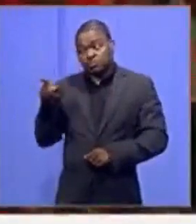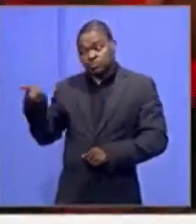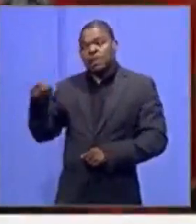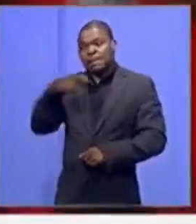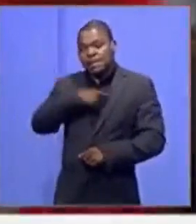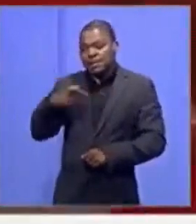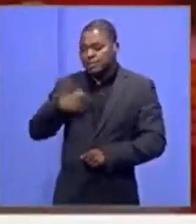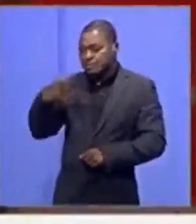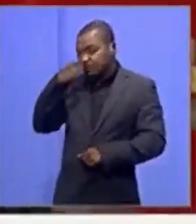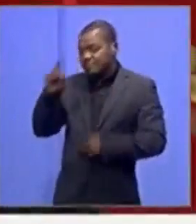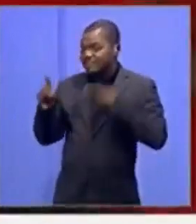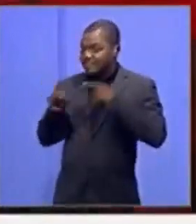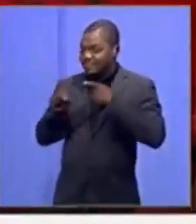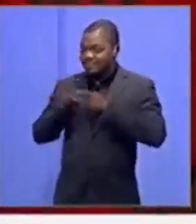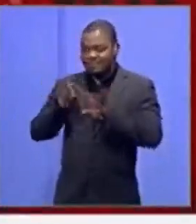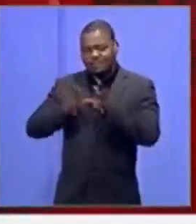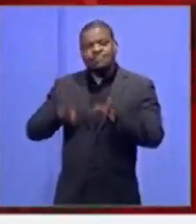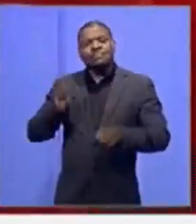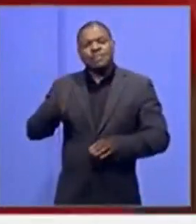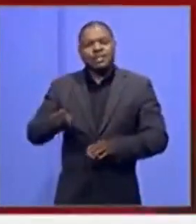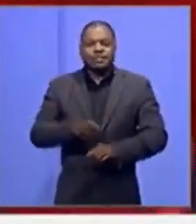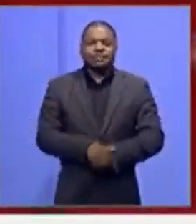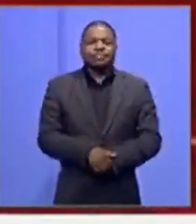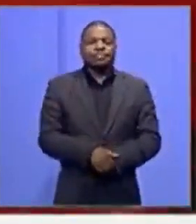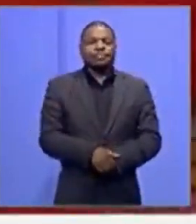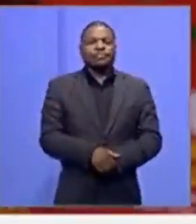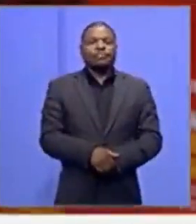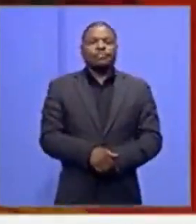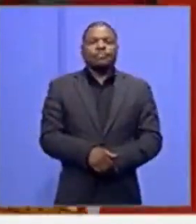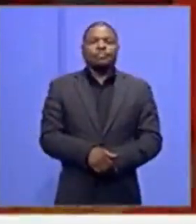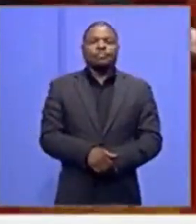mopresidente Cyril Ramaphosa a itokolle mošomong.